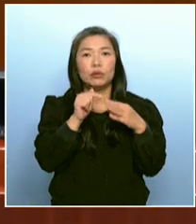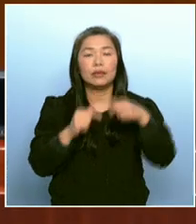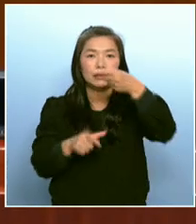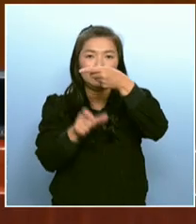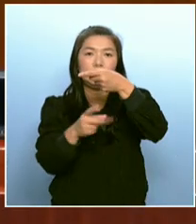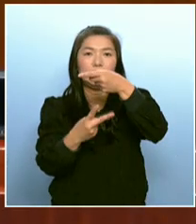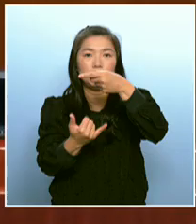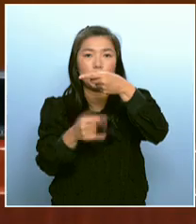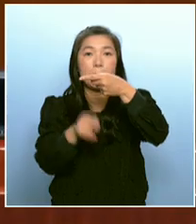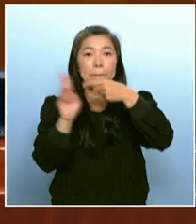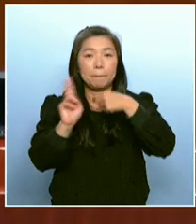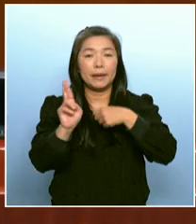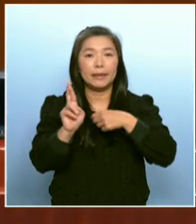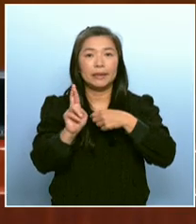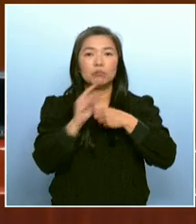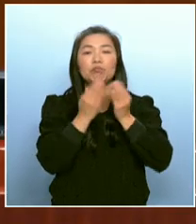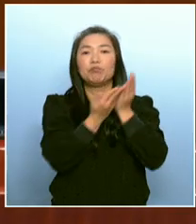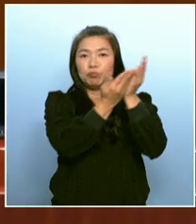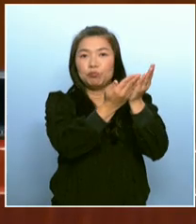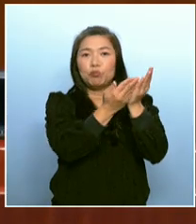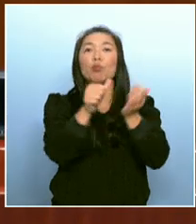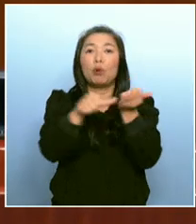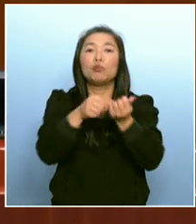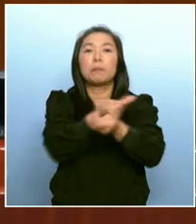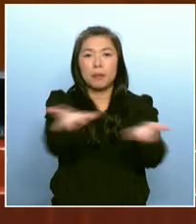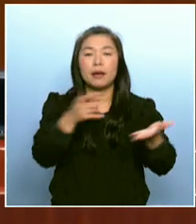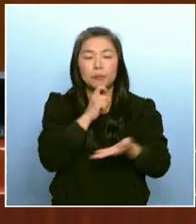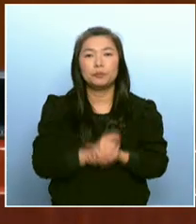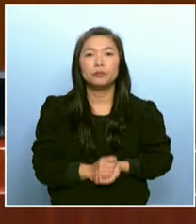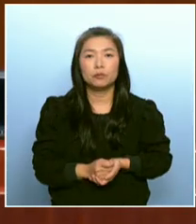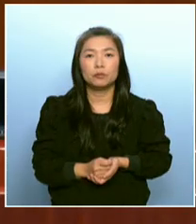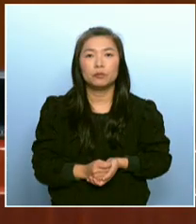The Secretariat on the 26th of January